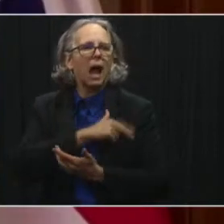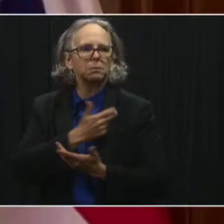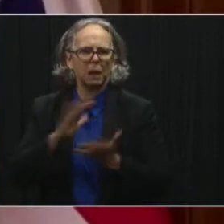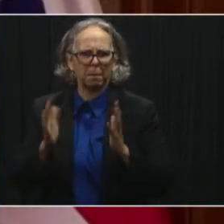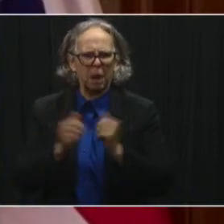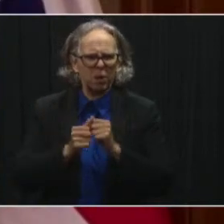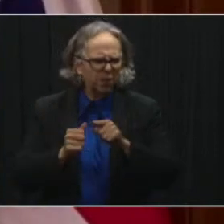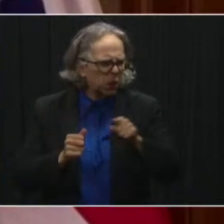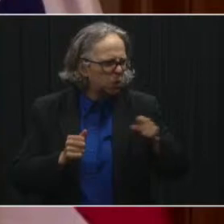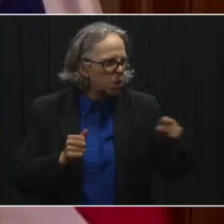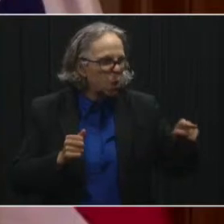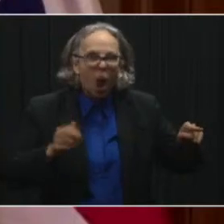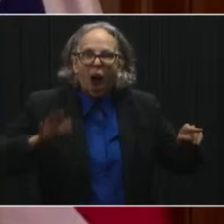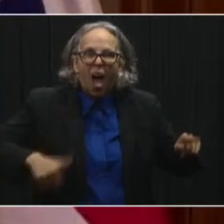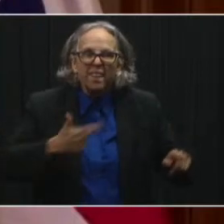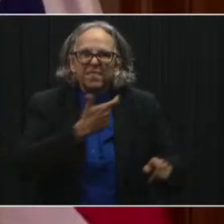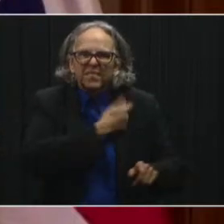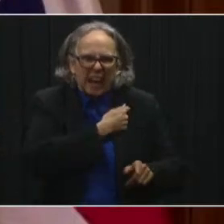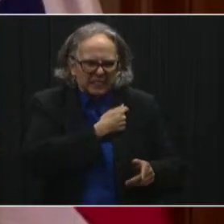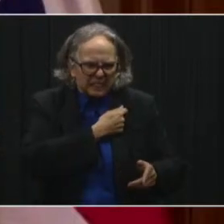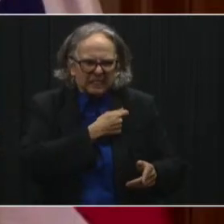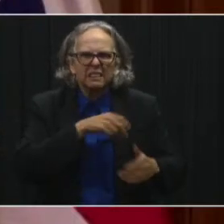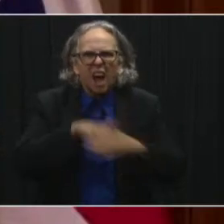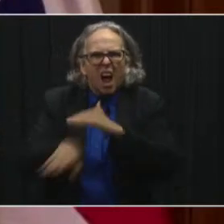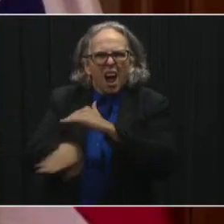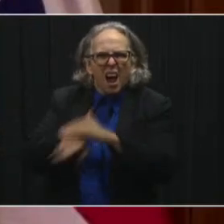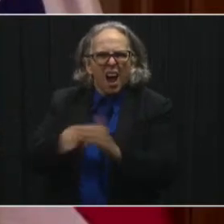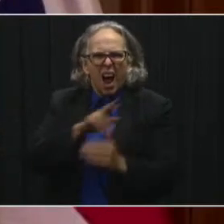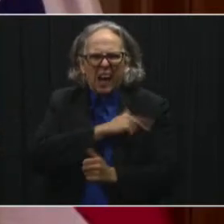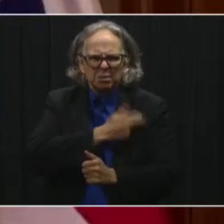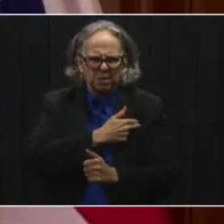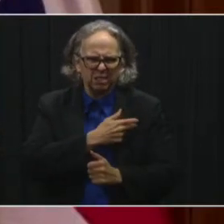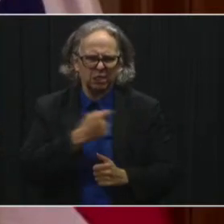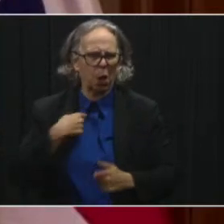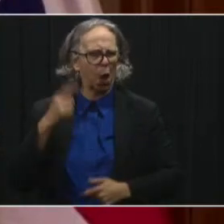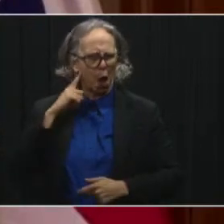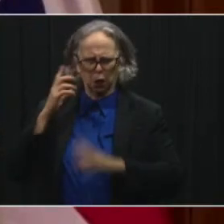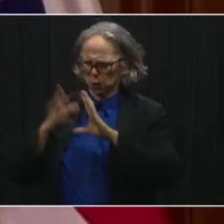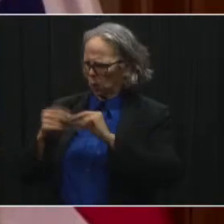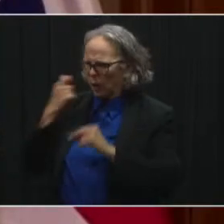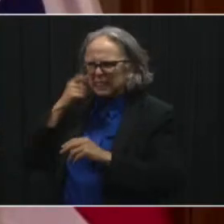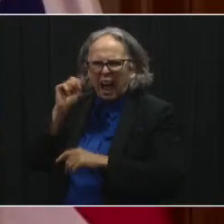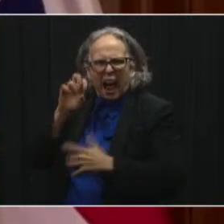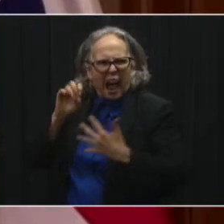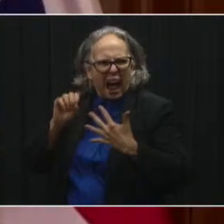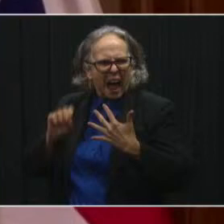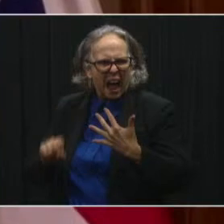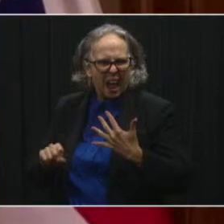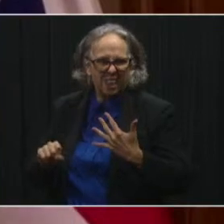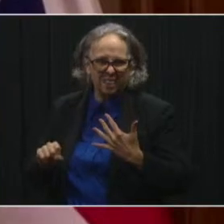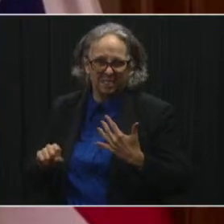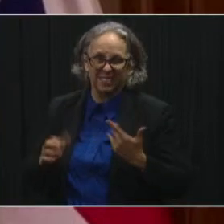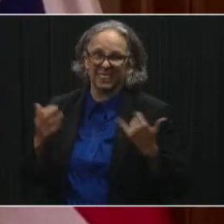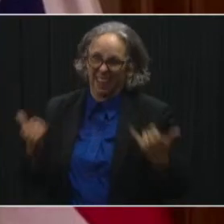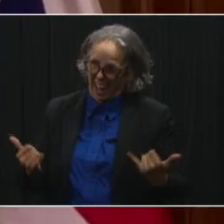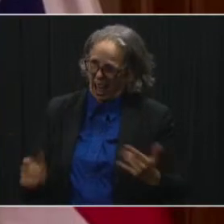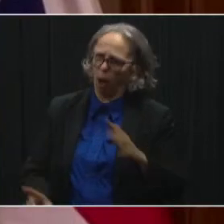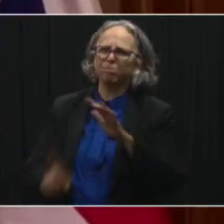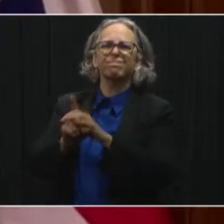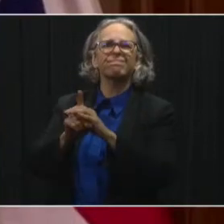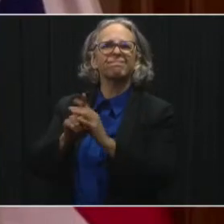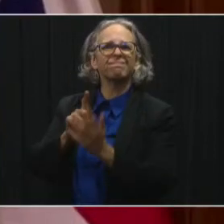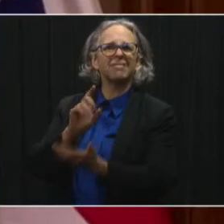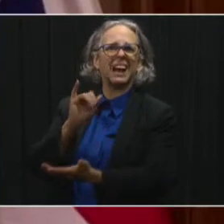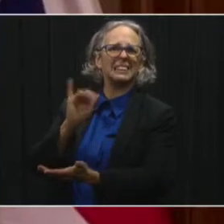and you've just heard the nurses and the doctors talk about what they're seeing every day among 20-year-olds, 30-year-olds, 40-year-olds.